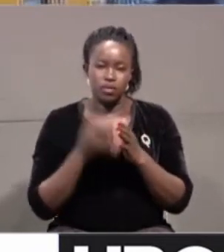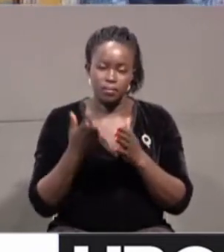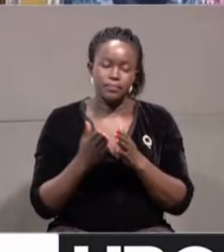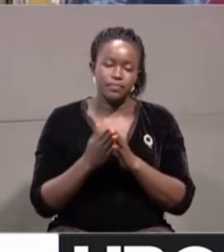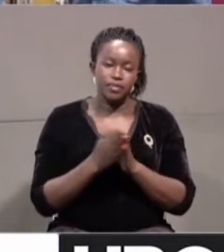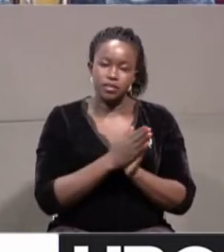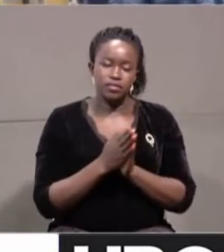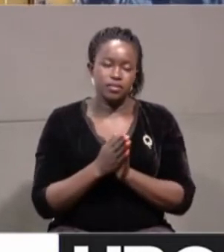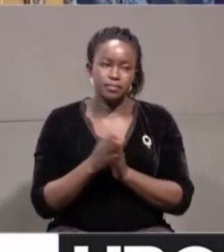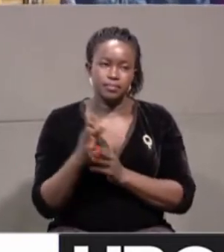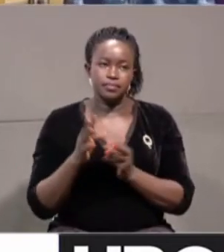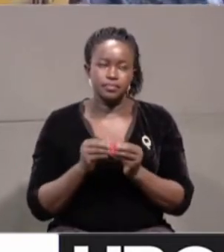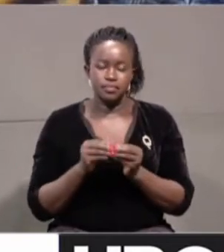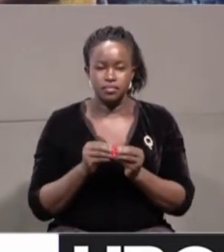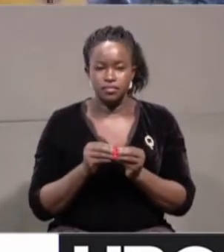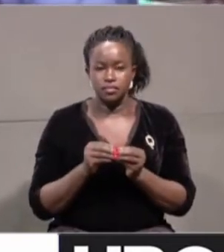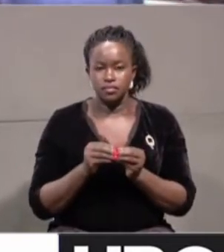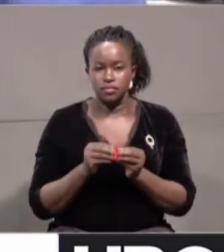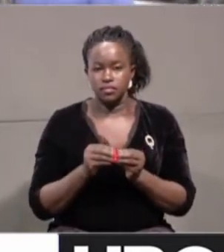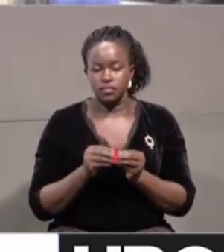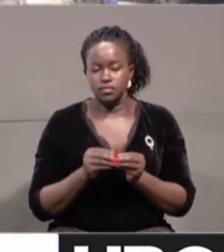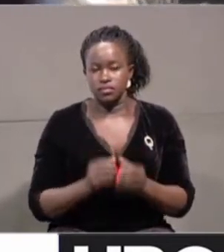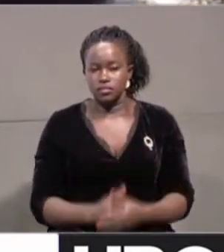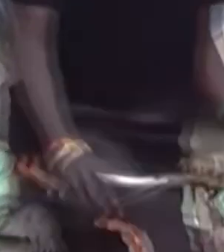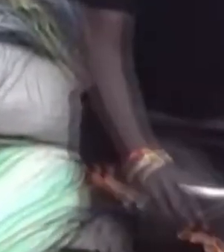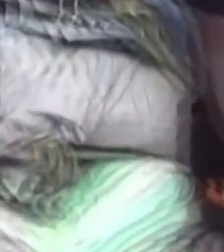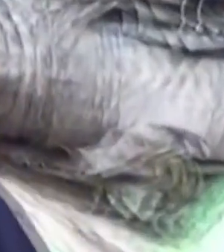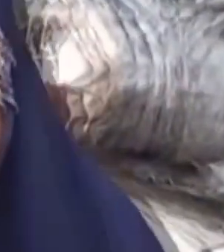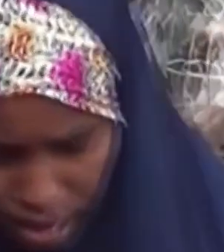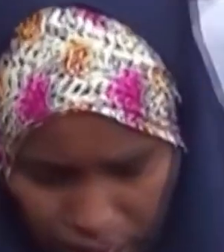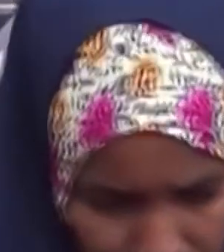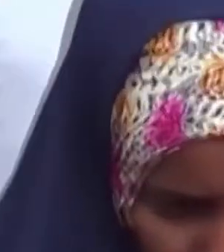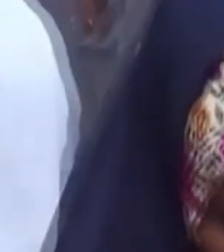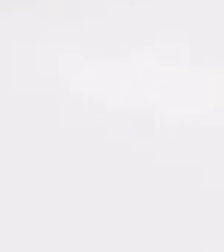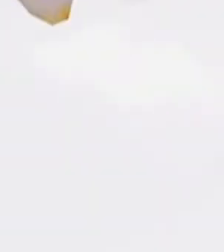among others. Jane Nyiramdisha, Robert Waita, UBC.